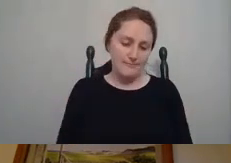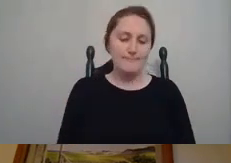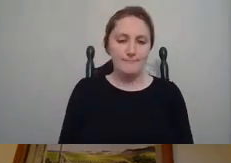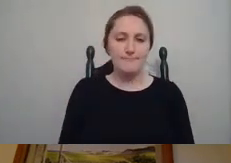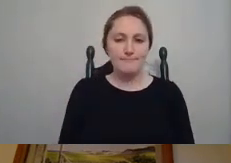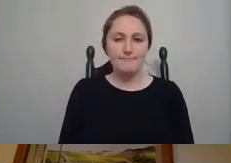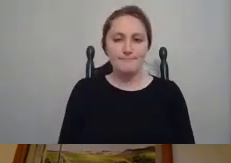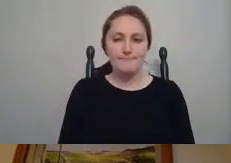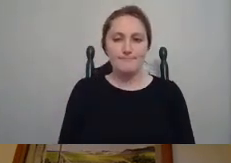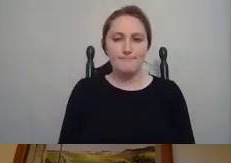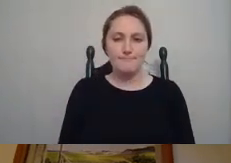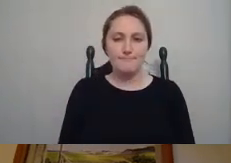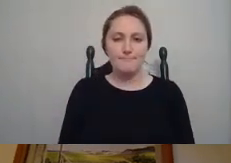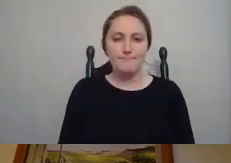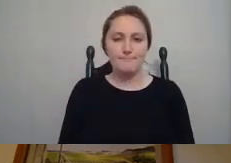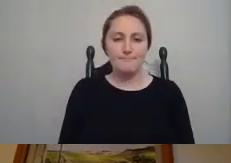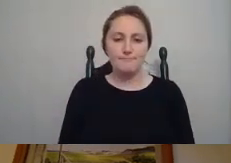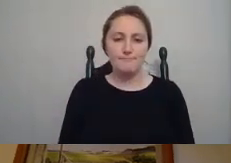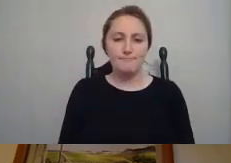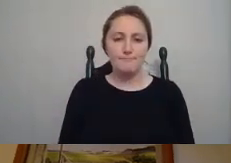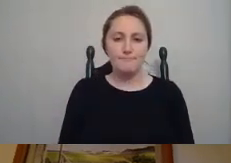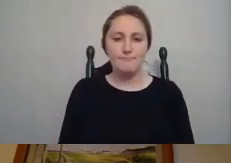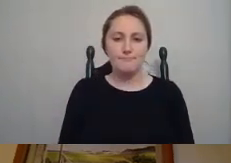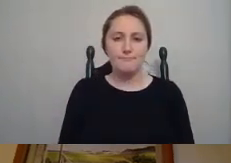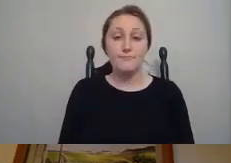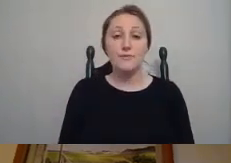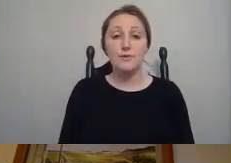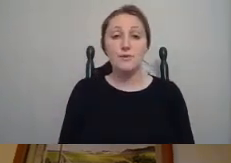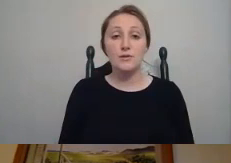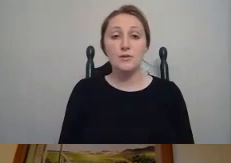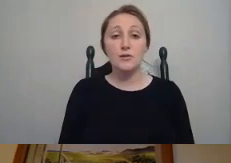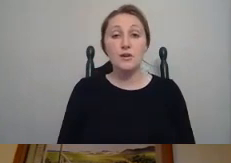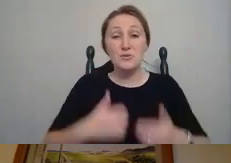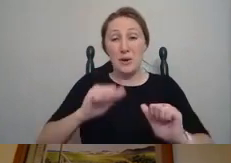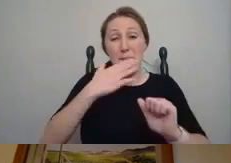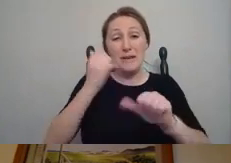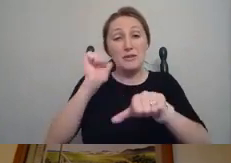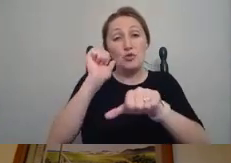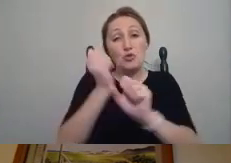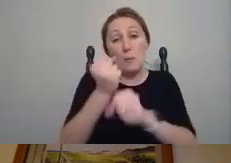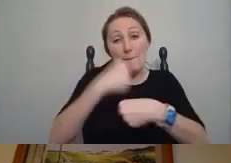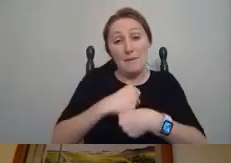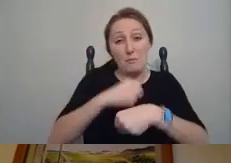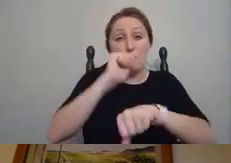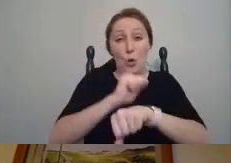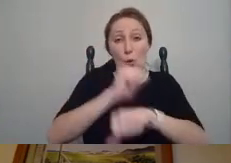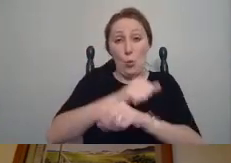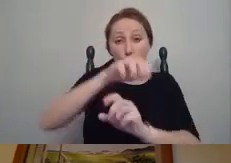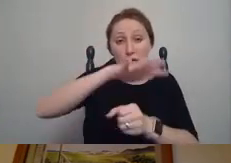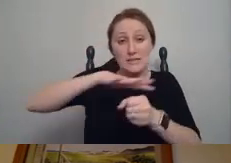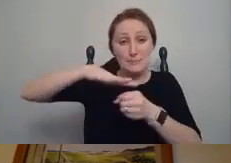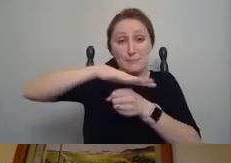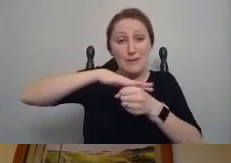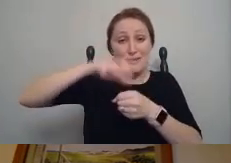To the extent that you can, create a workspace for your kids, even if it's not